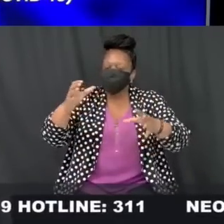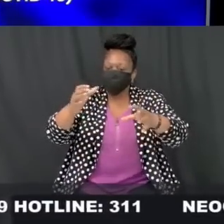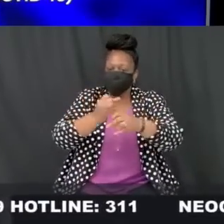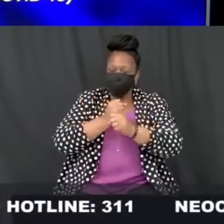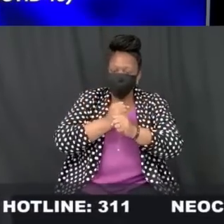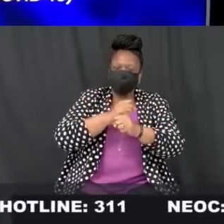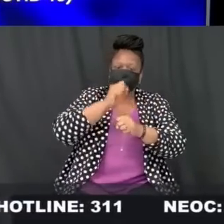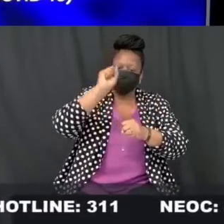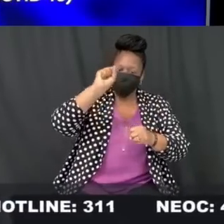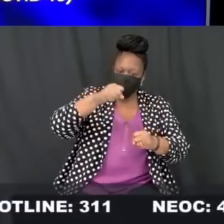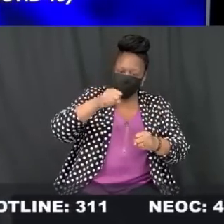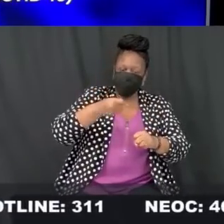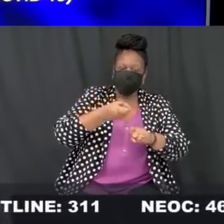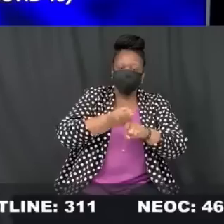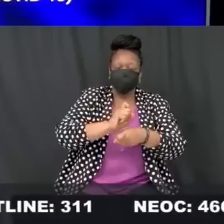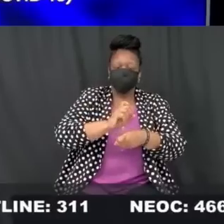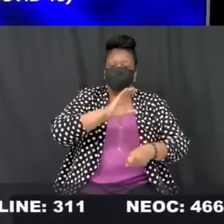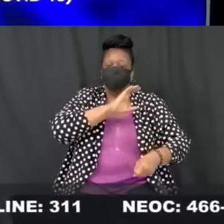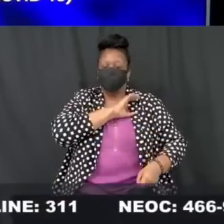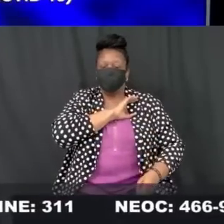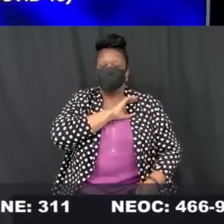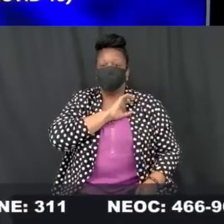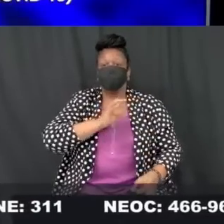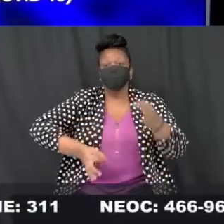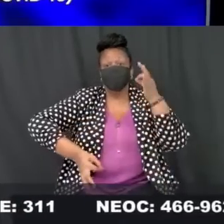approval will not be approved.